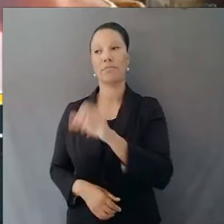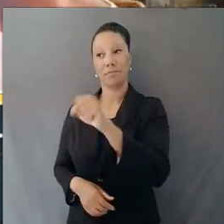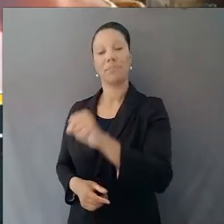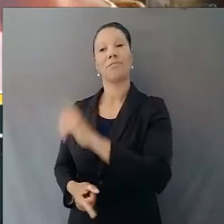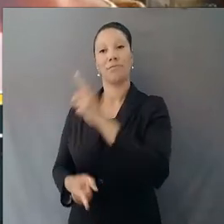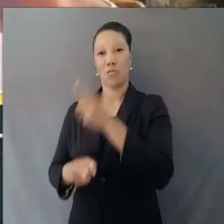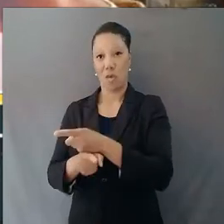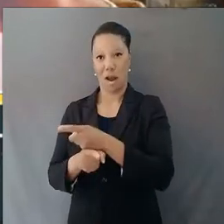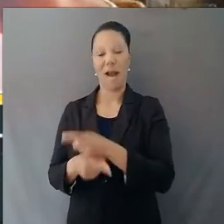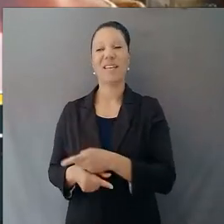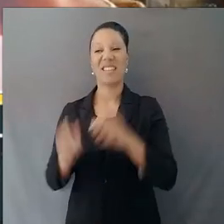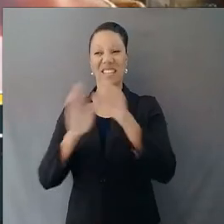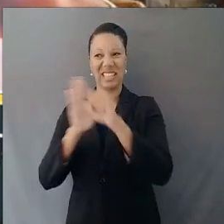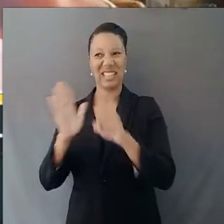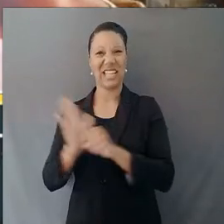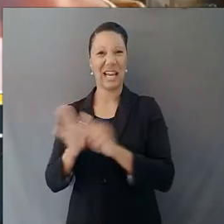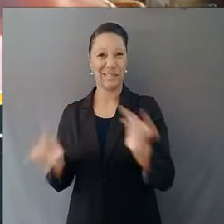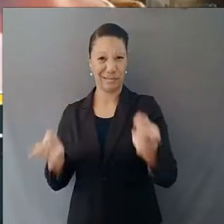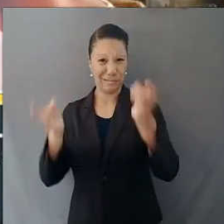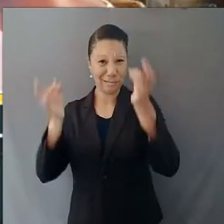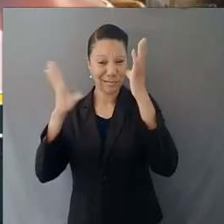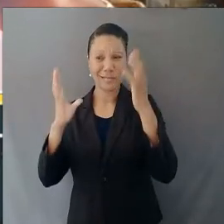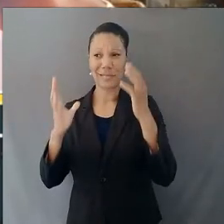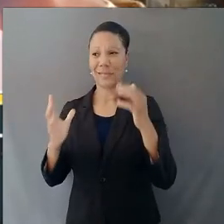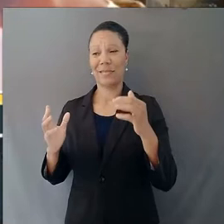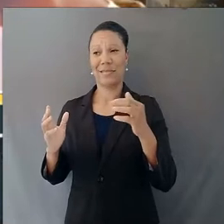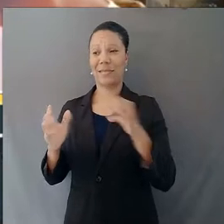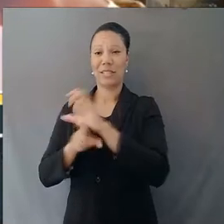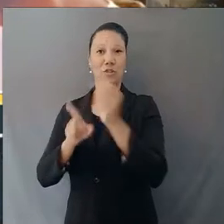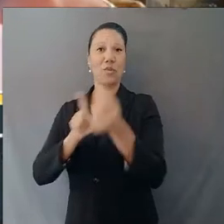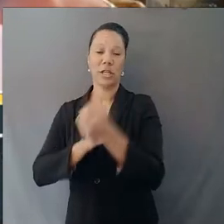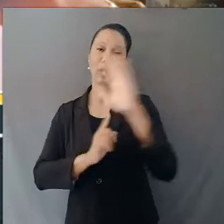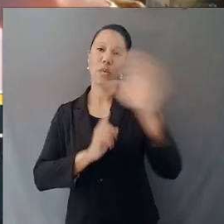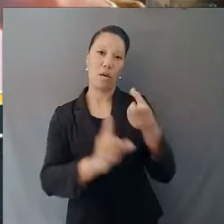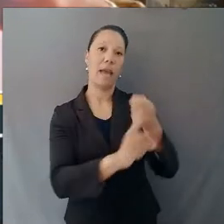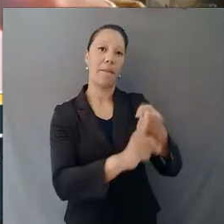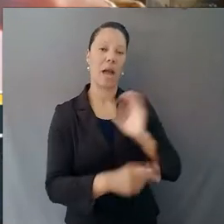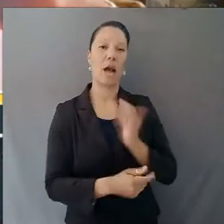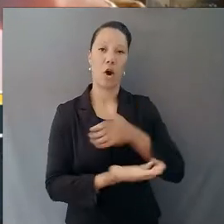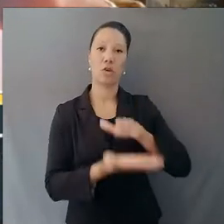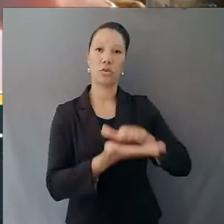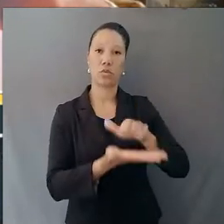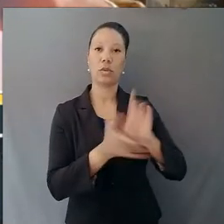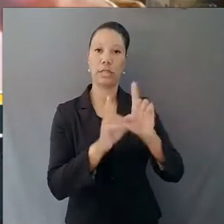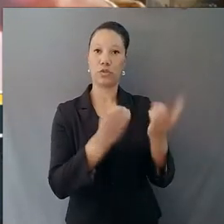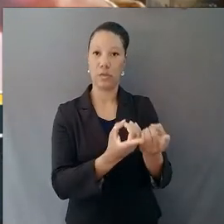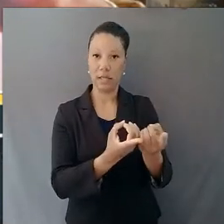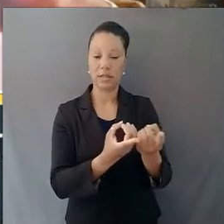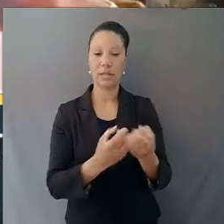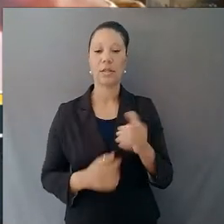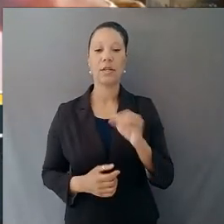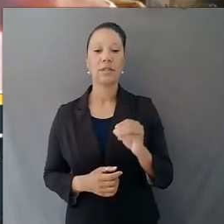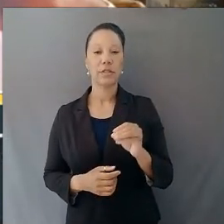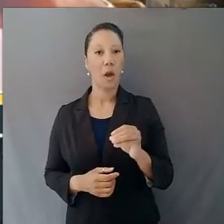financial situation will have implications for Elk Grove Unified. In preparation for any reductions